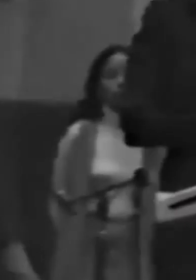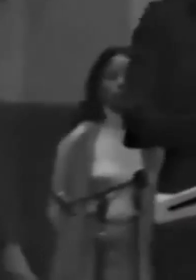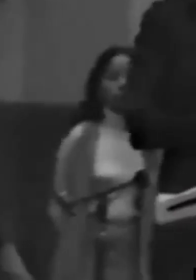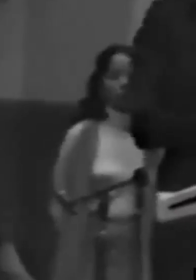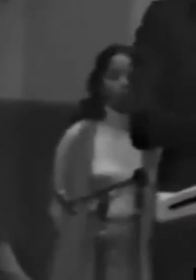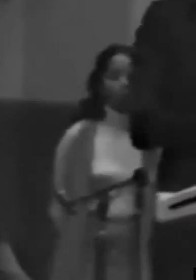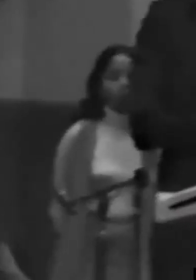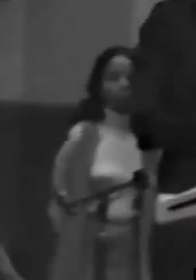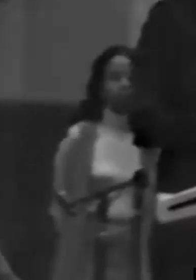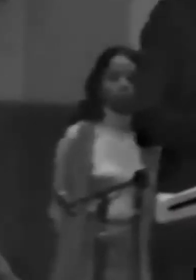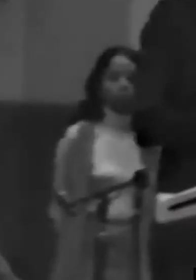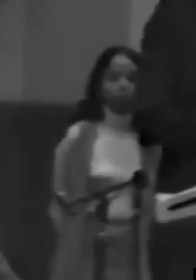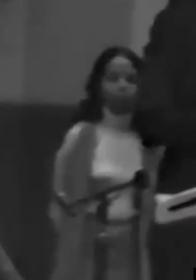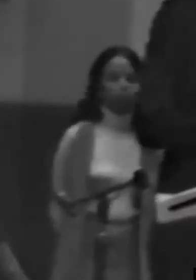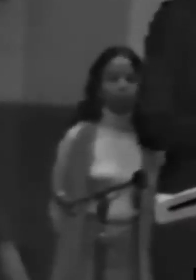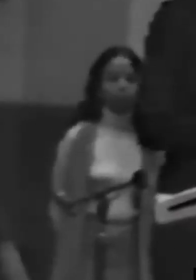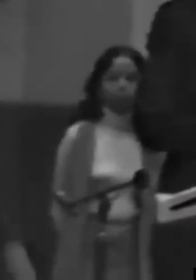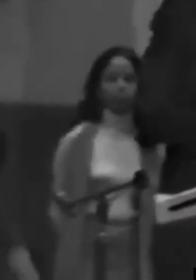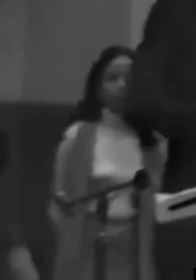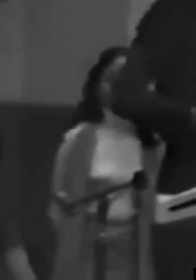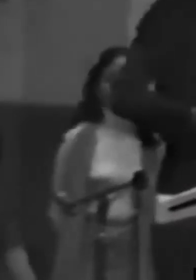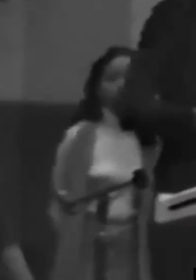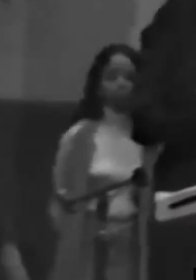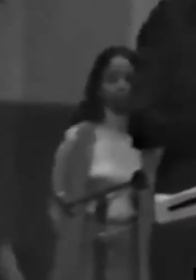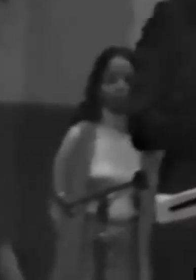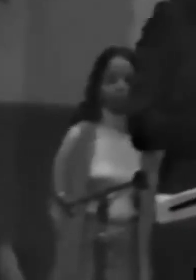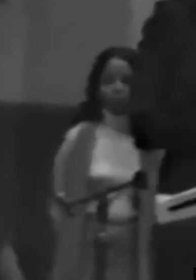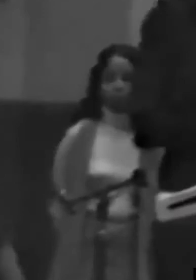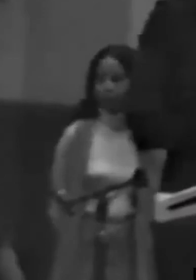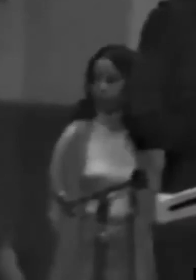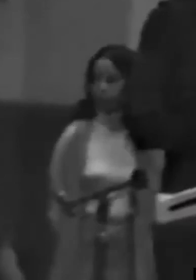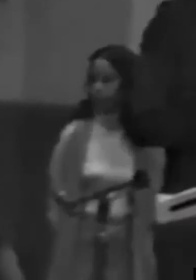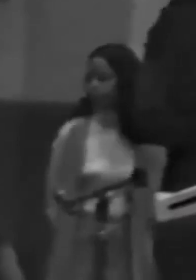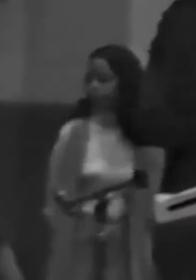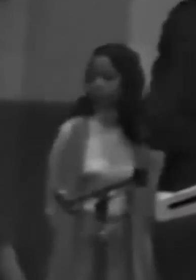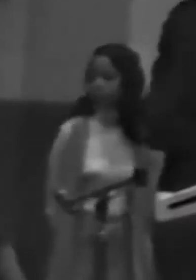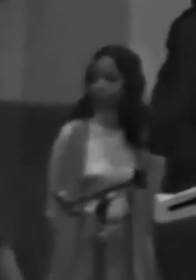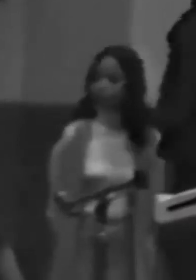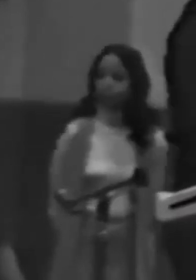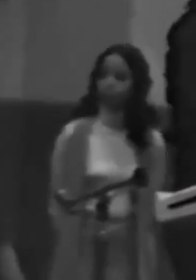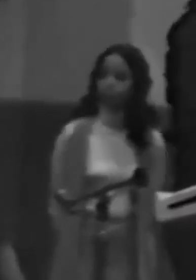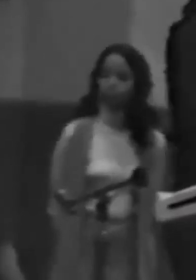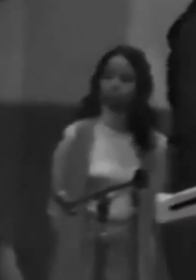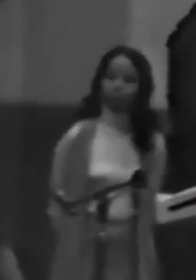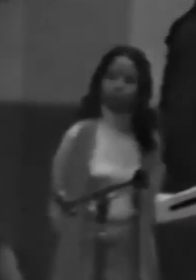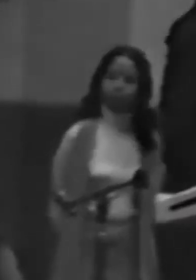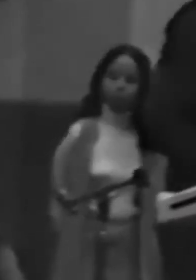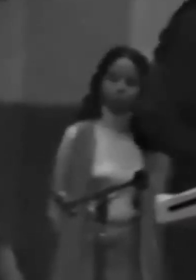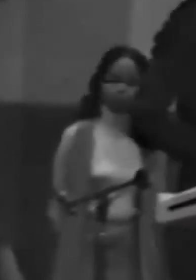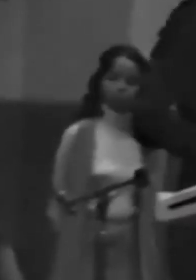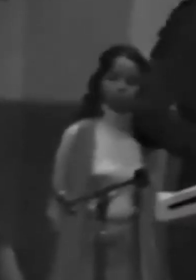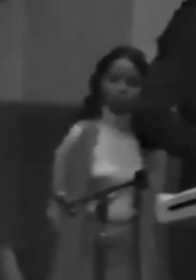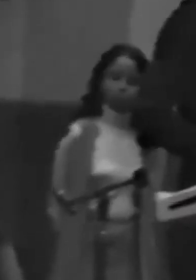Let's look at the breakdown of the categories of welfare recipients. Now, 24% are old